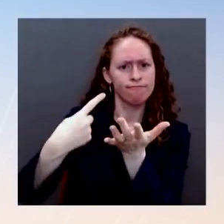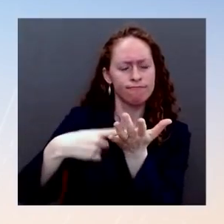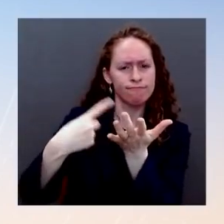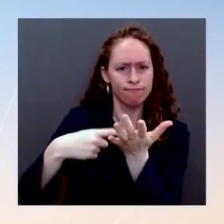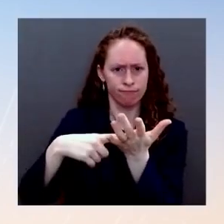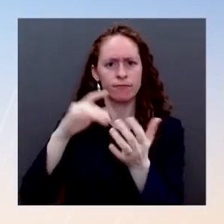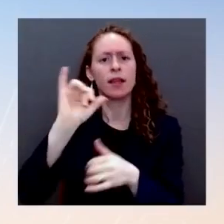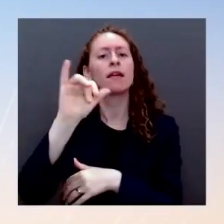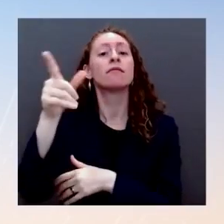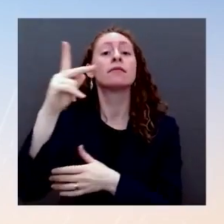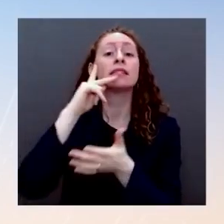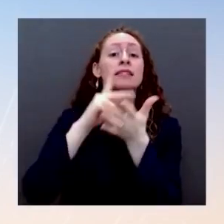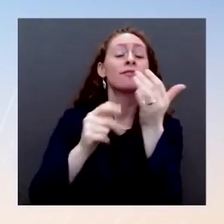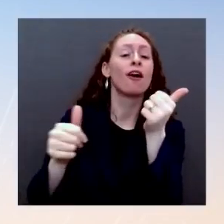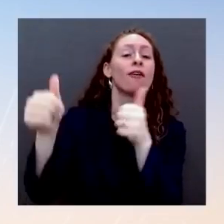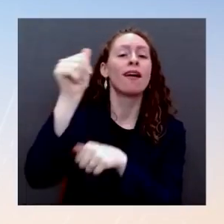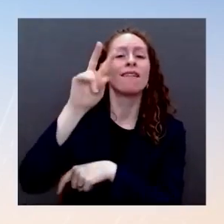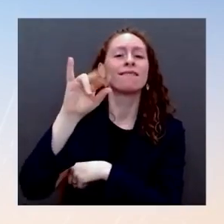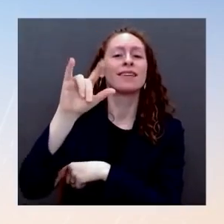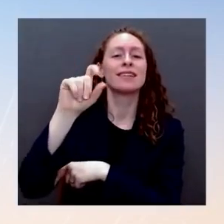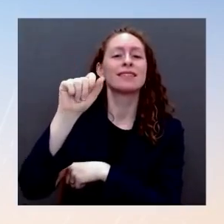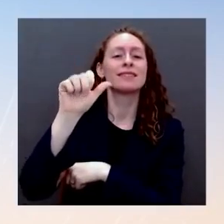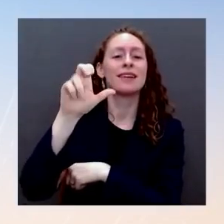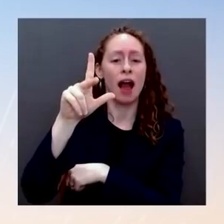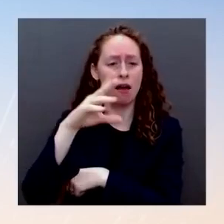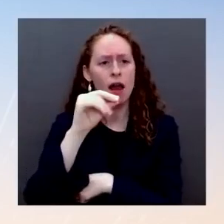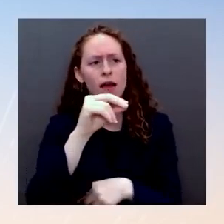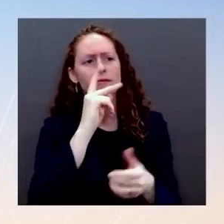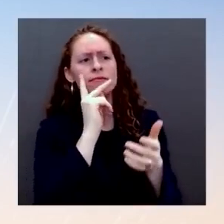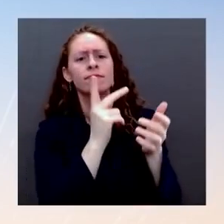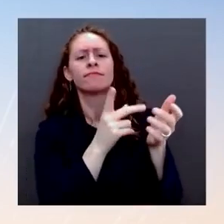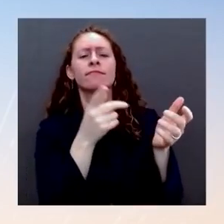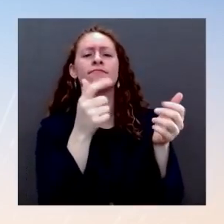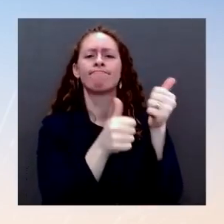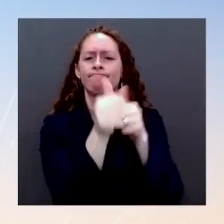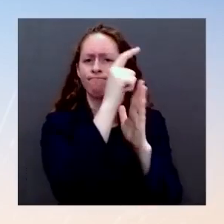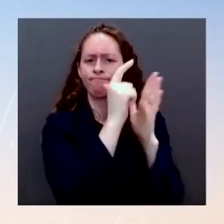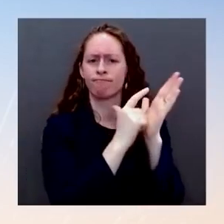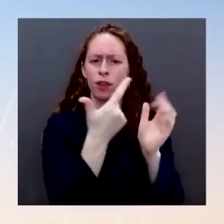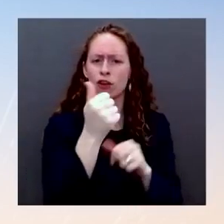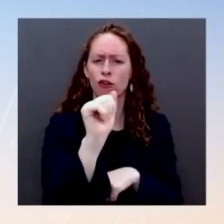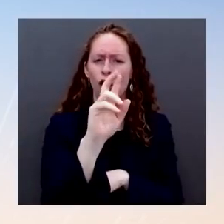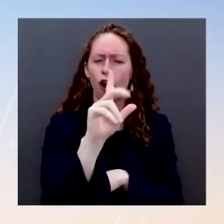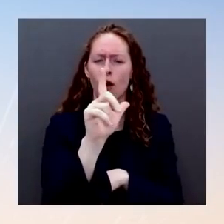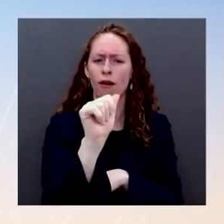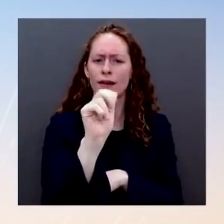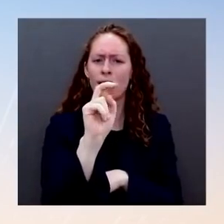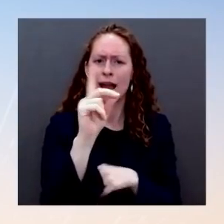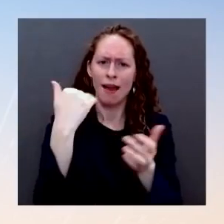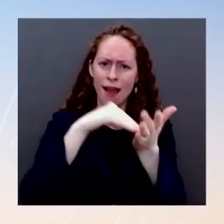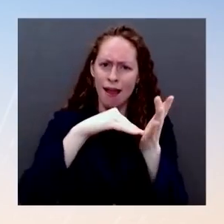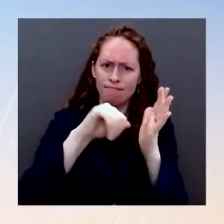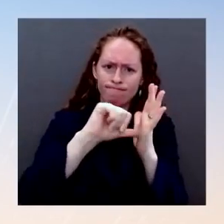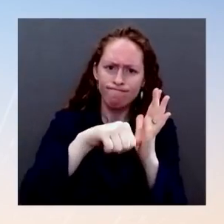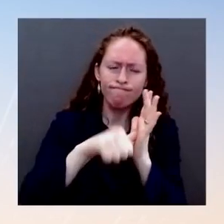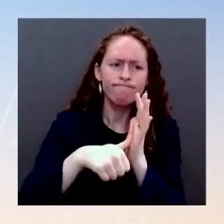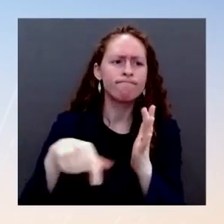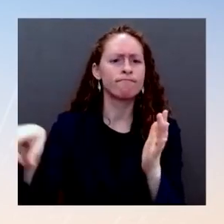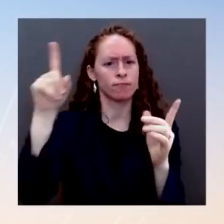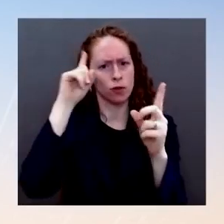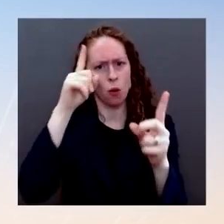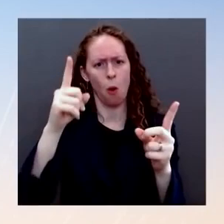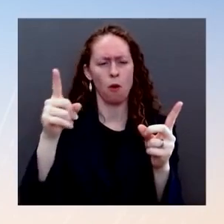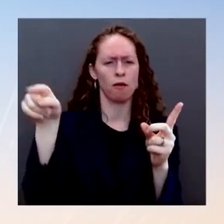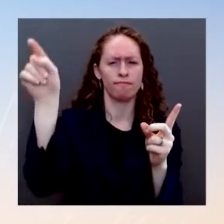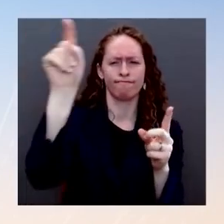independent processors from across the country to discuss the challenges they have faced as large conglomerates have absorbed more and more small processors,